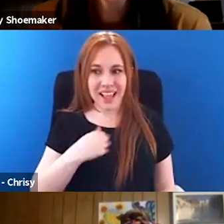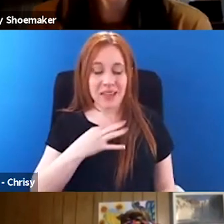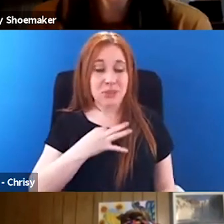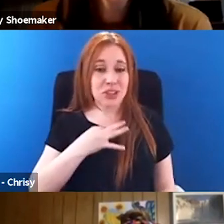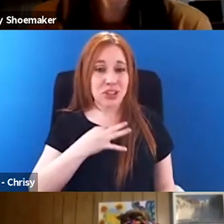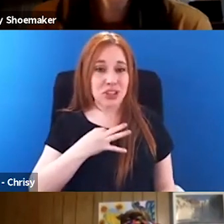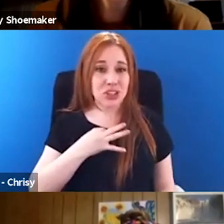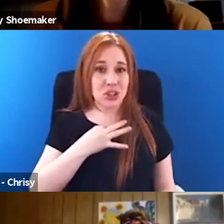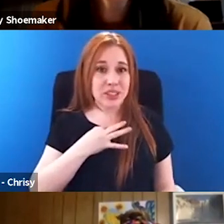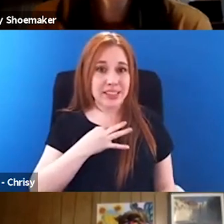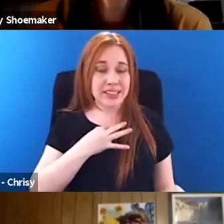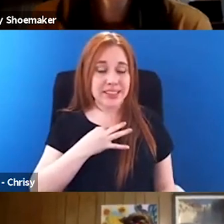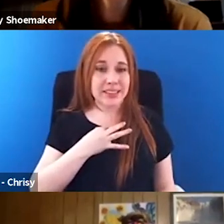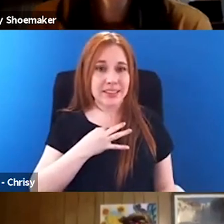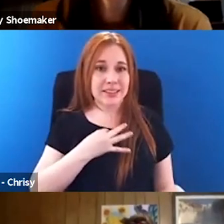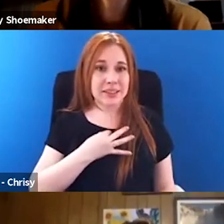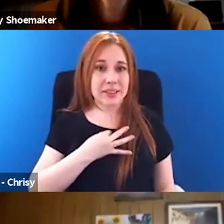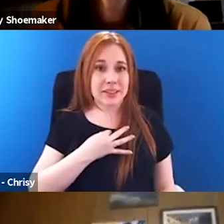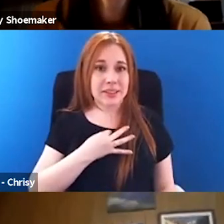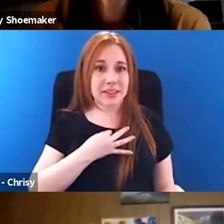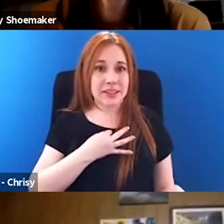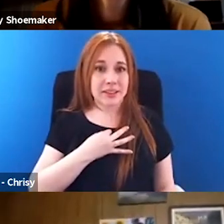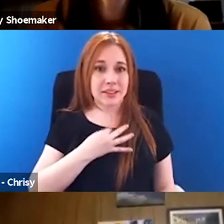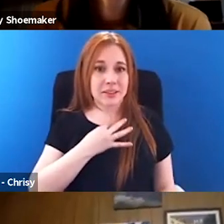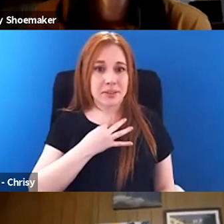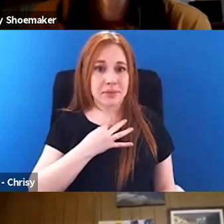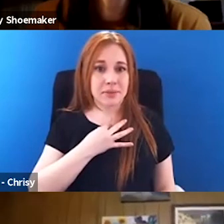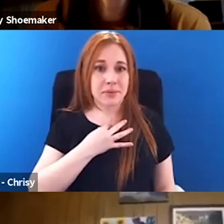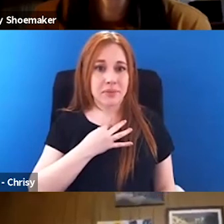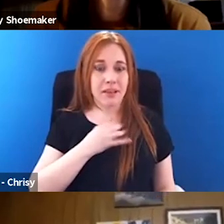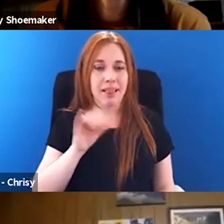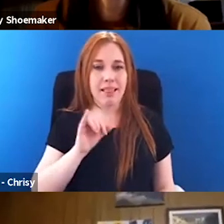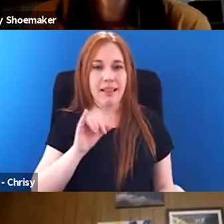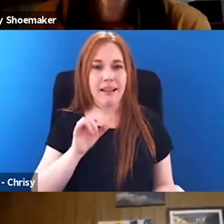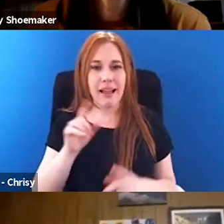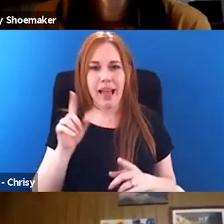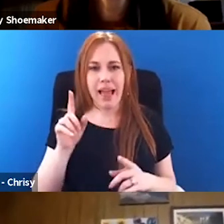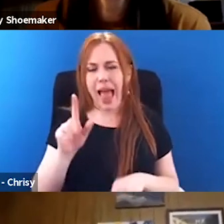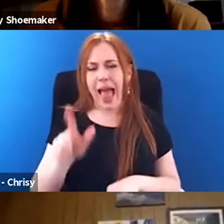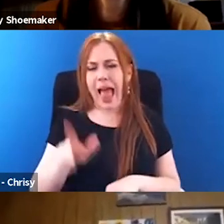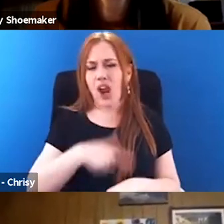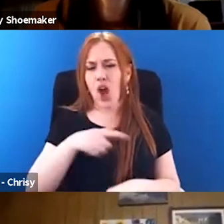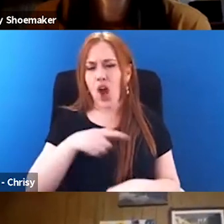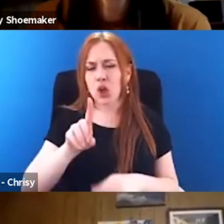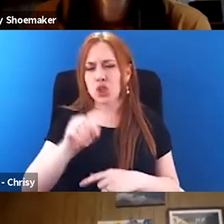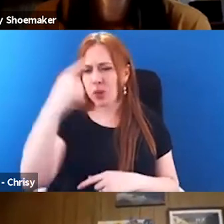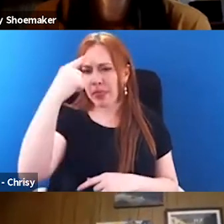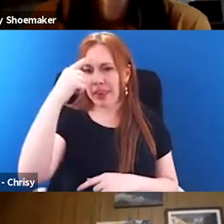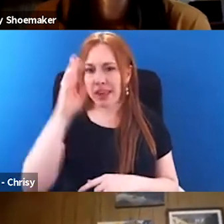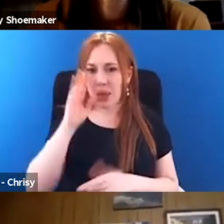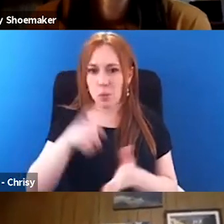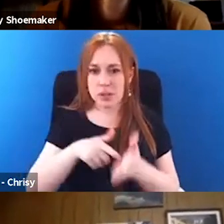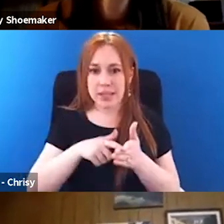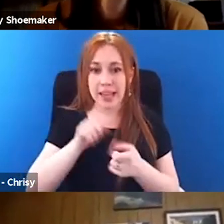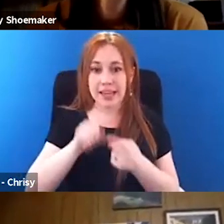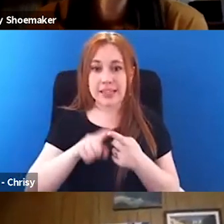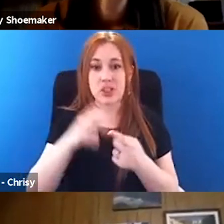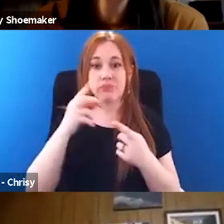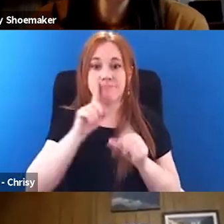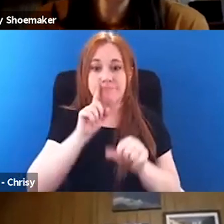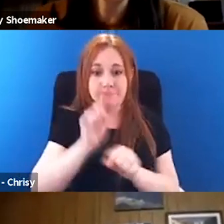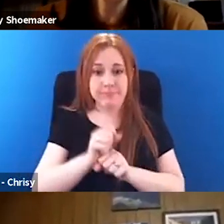curious if you, how long you think it would take to actually start seeing results with